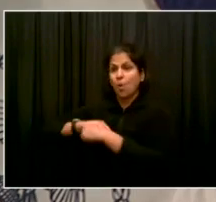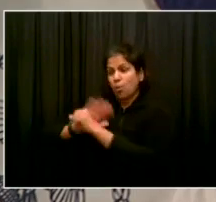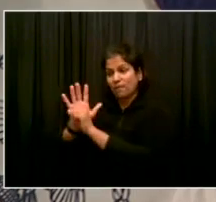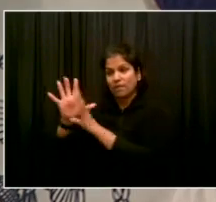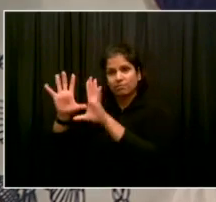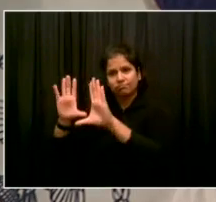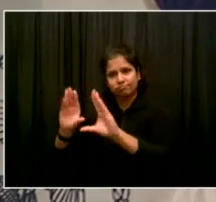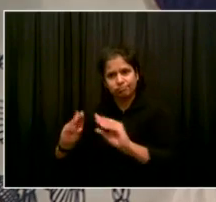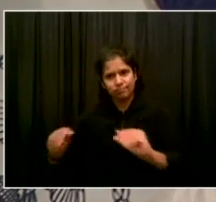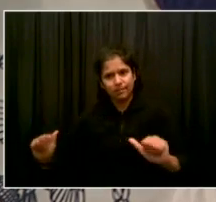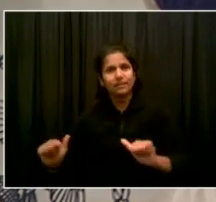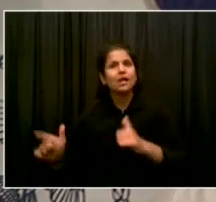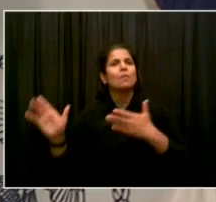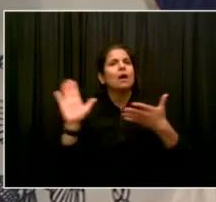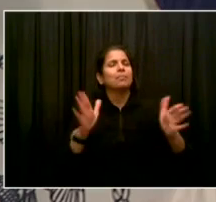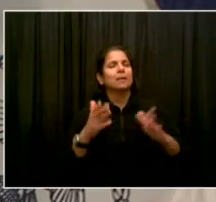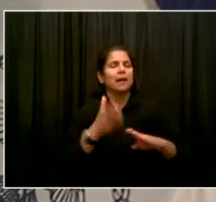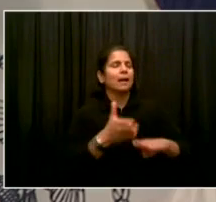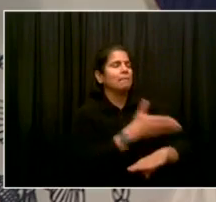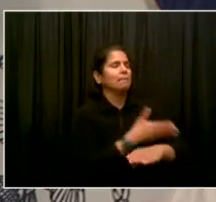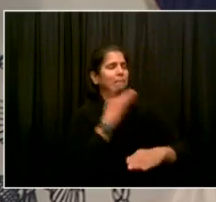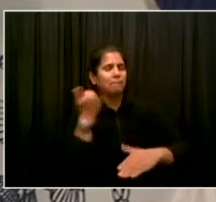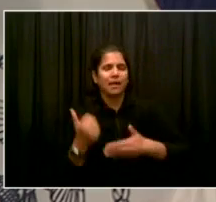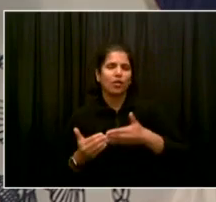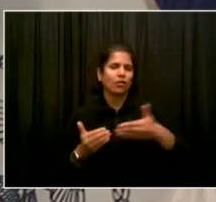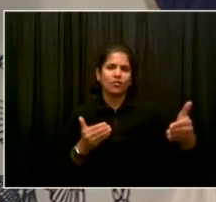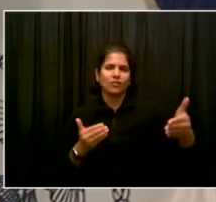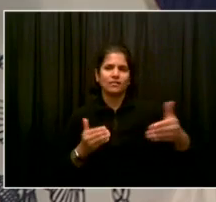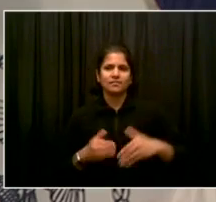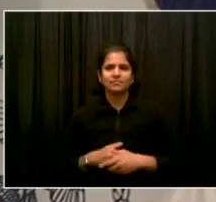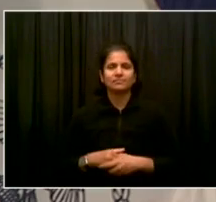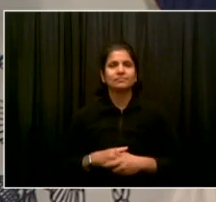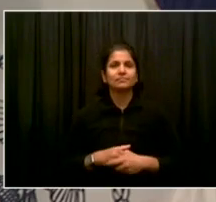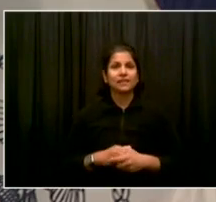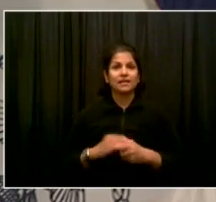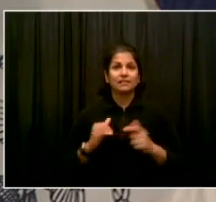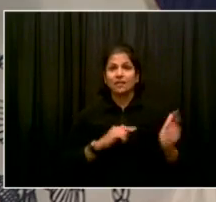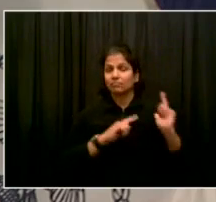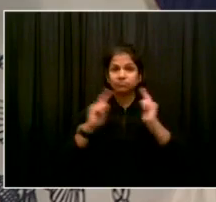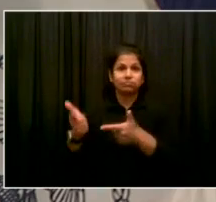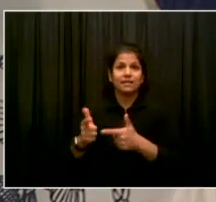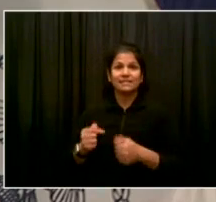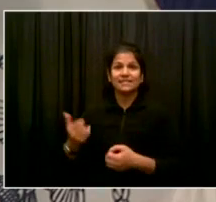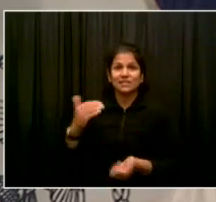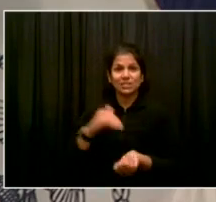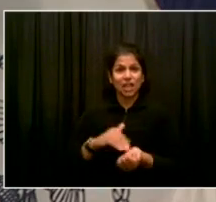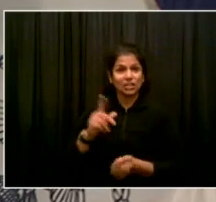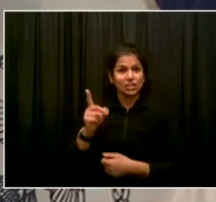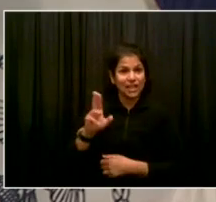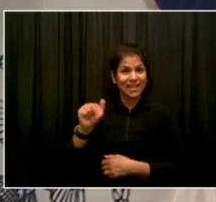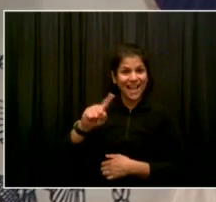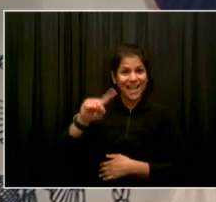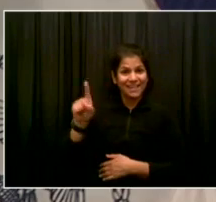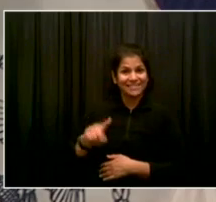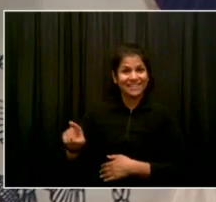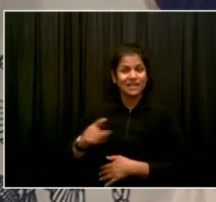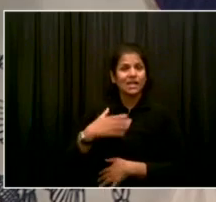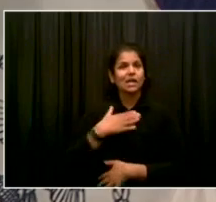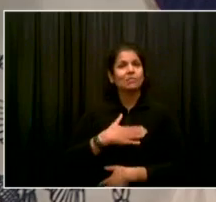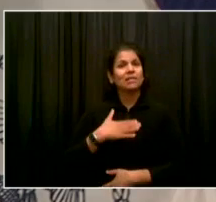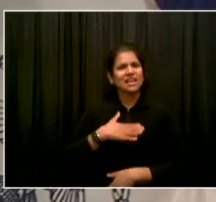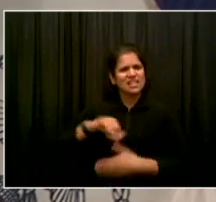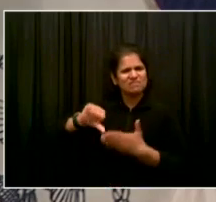you. Hammer this nail, brother. If you're unvaccinated, the difference, if you're unvaccinated versus vaccinated in